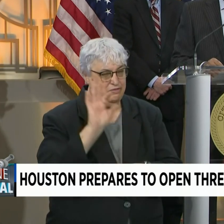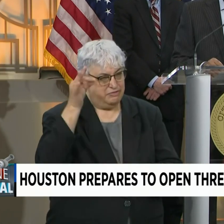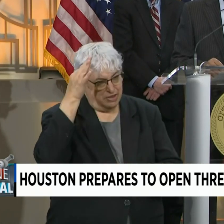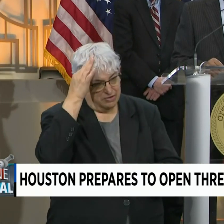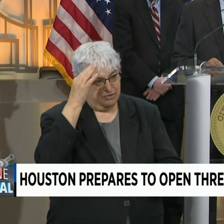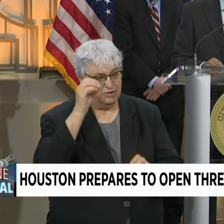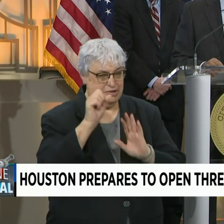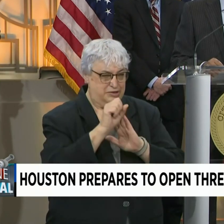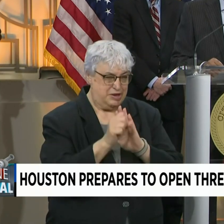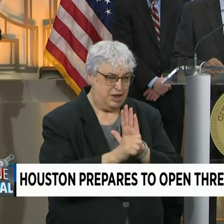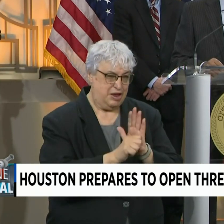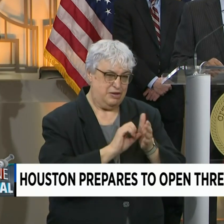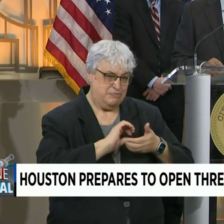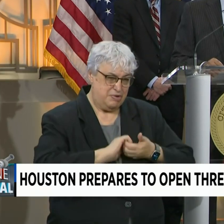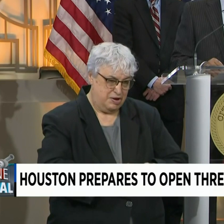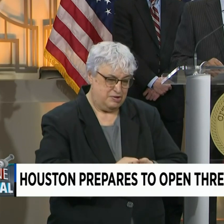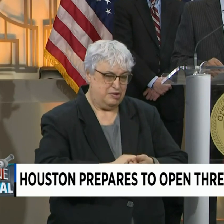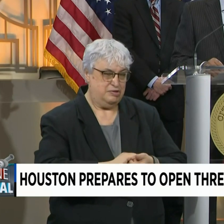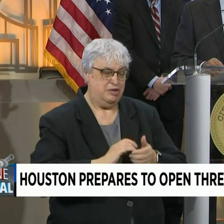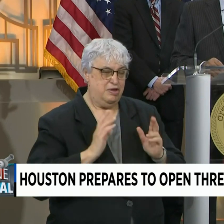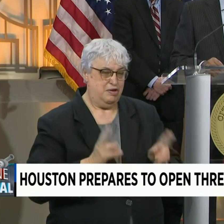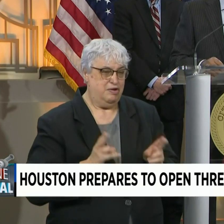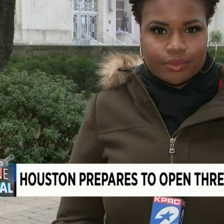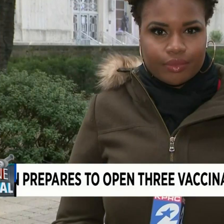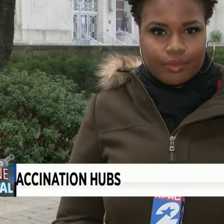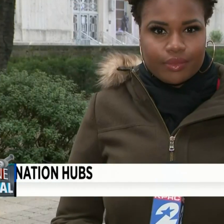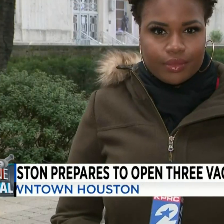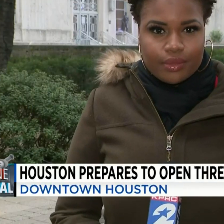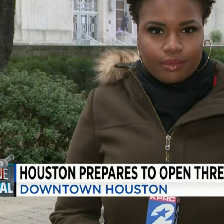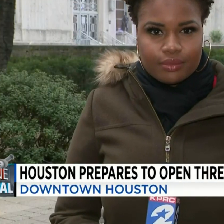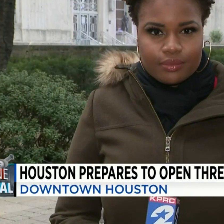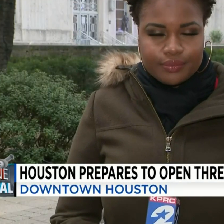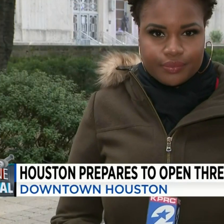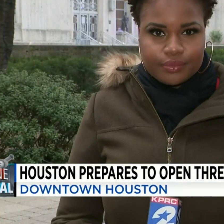and our state partners. I know we all want to get it out.